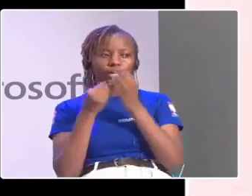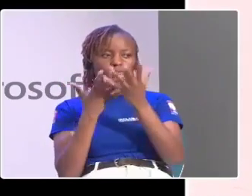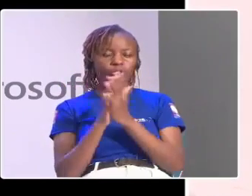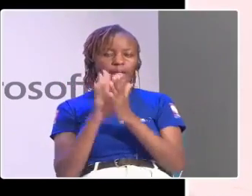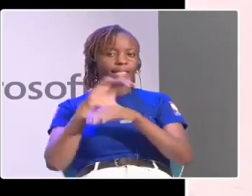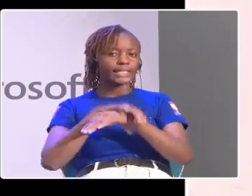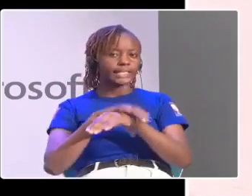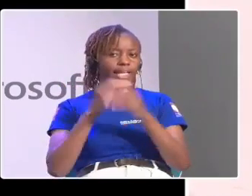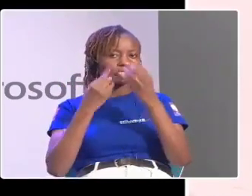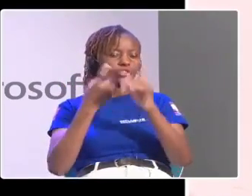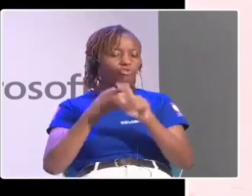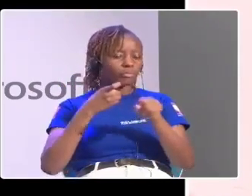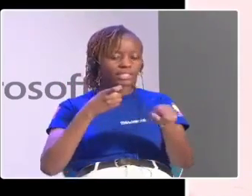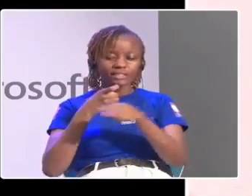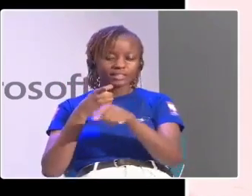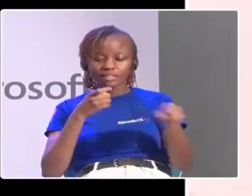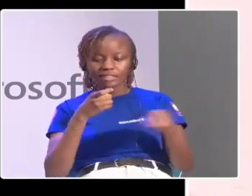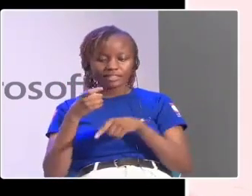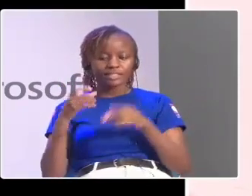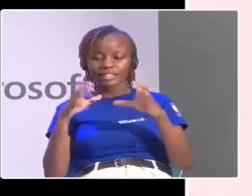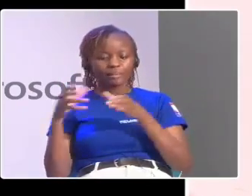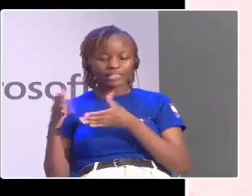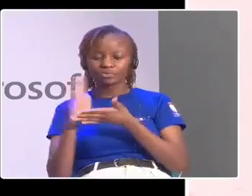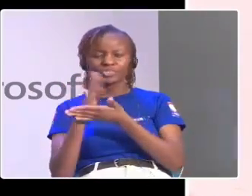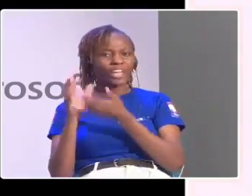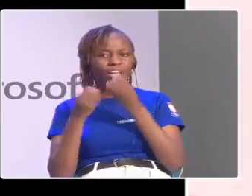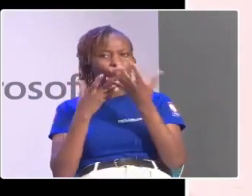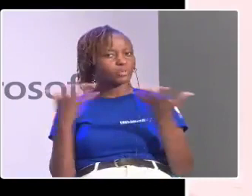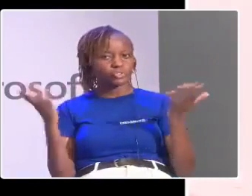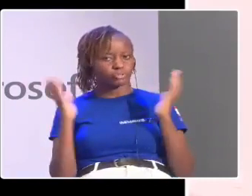getting information from them as well. And